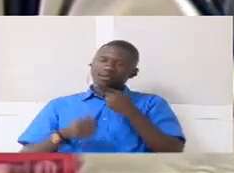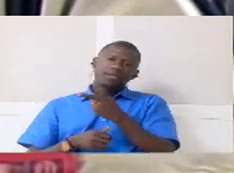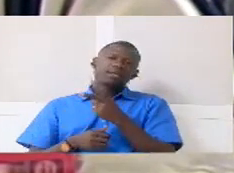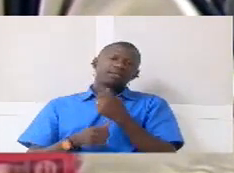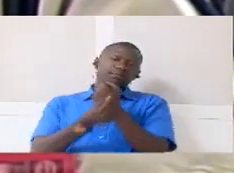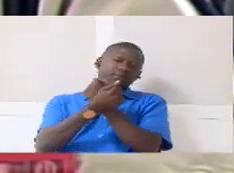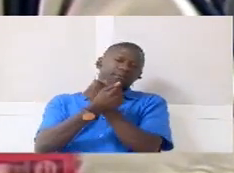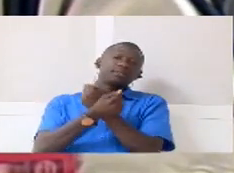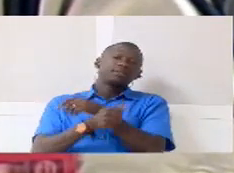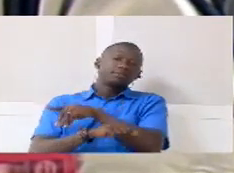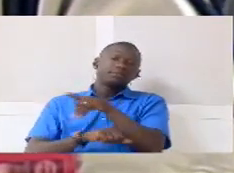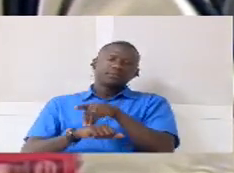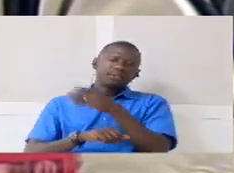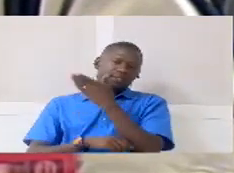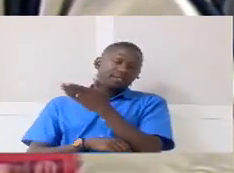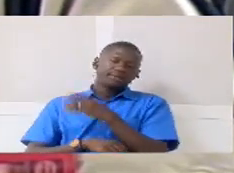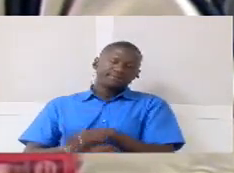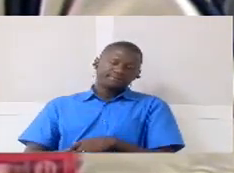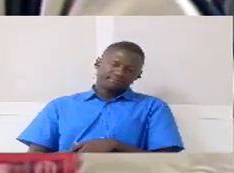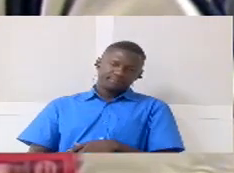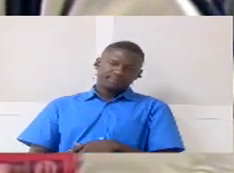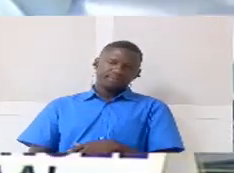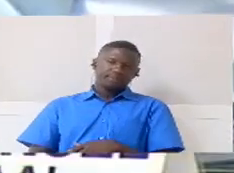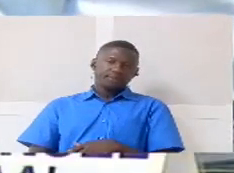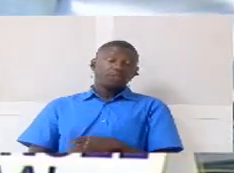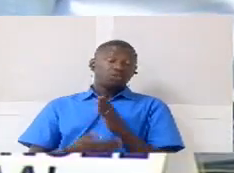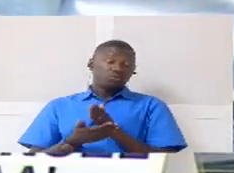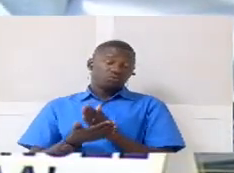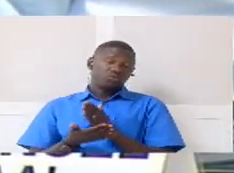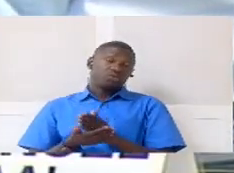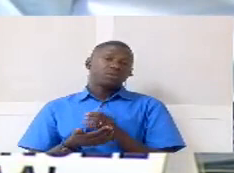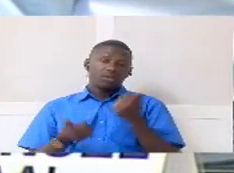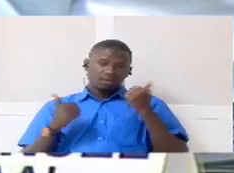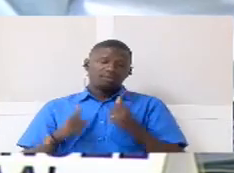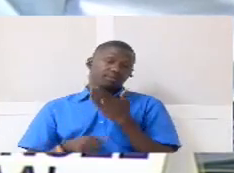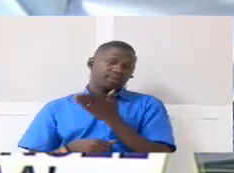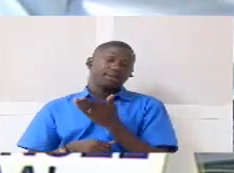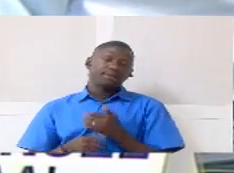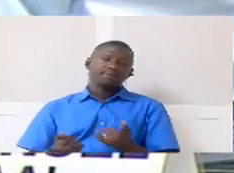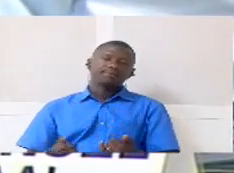It was very, very strong there. Did you raise the alarm bell